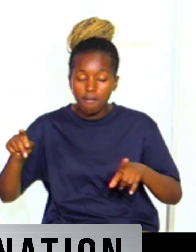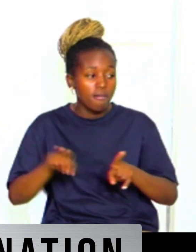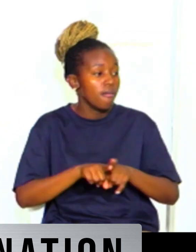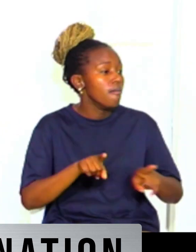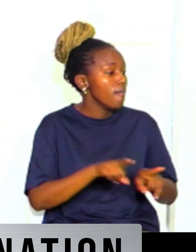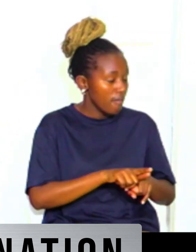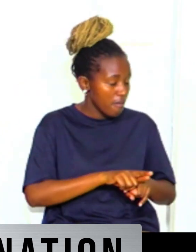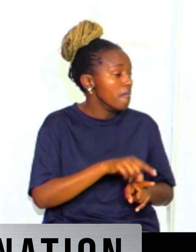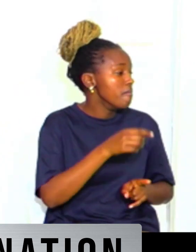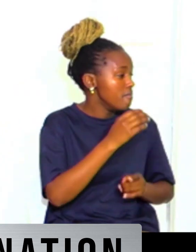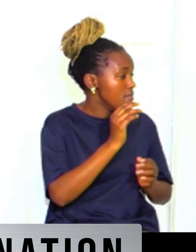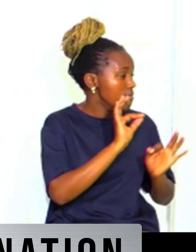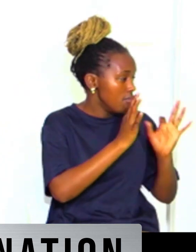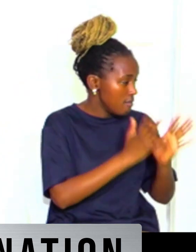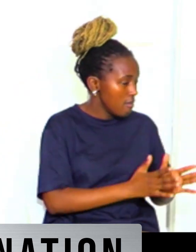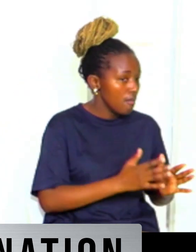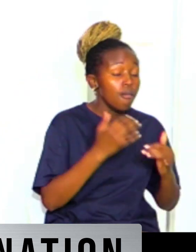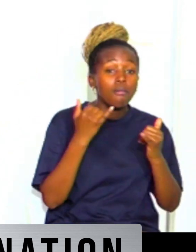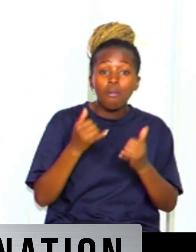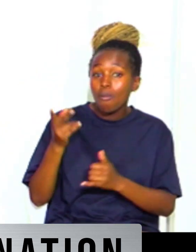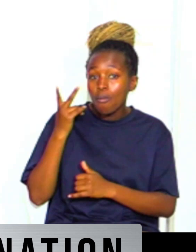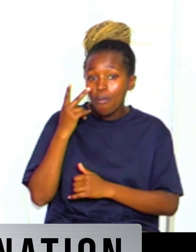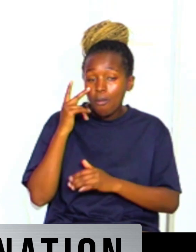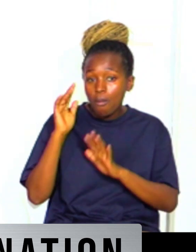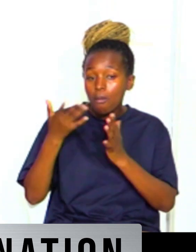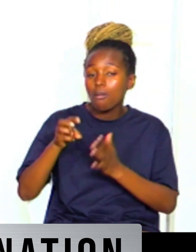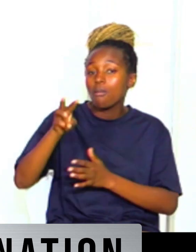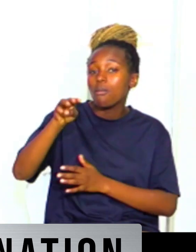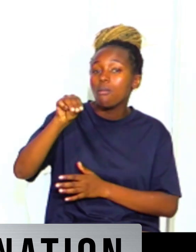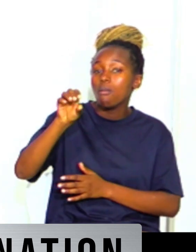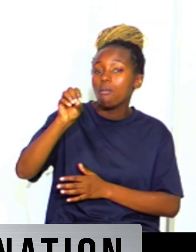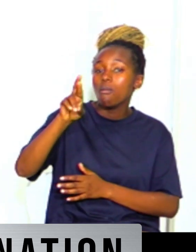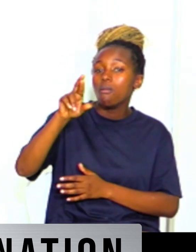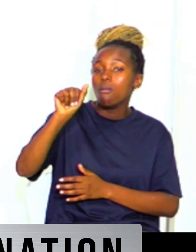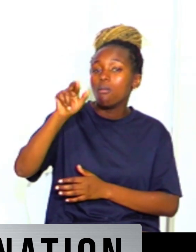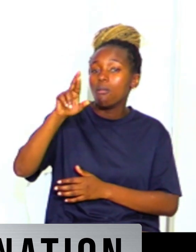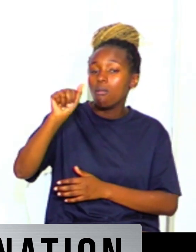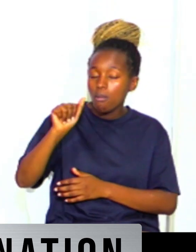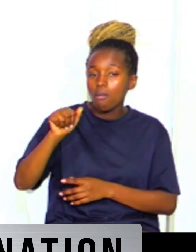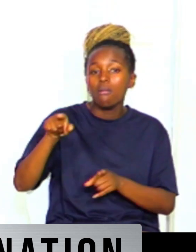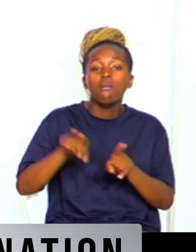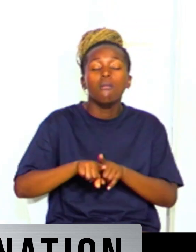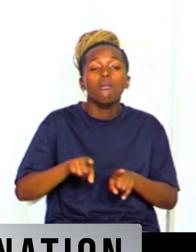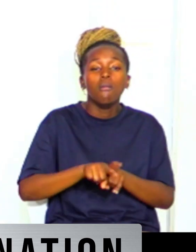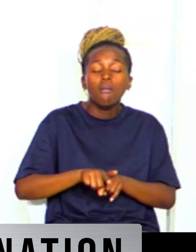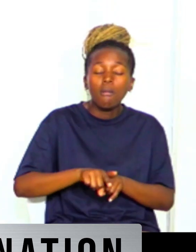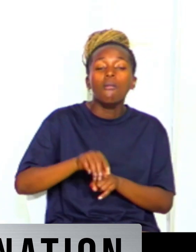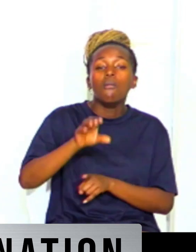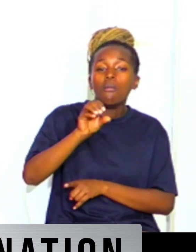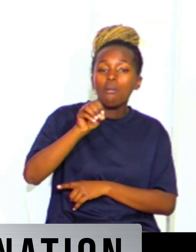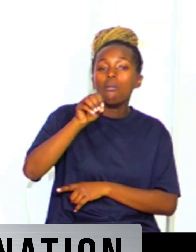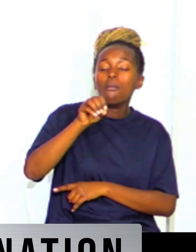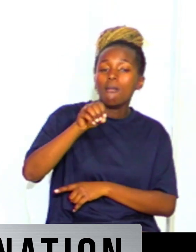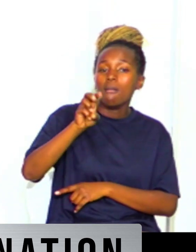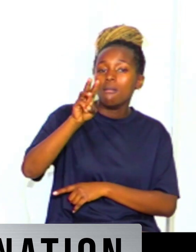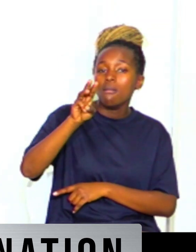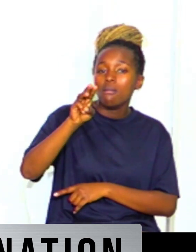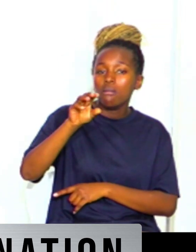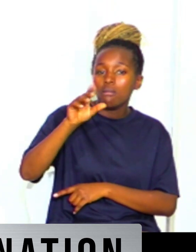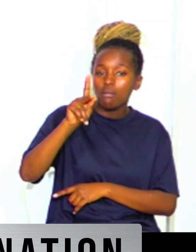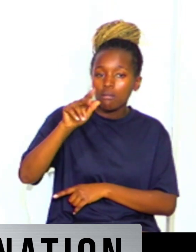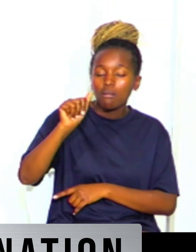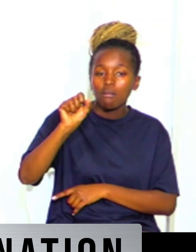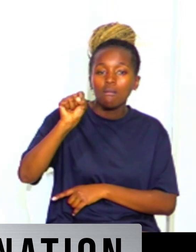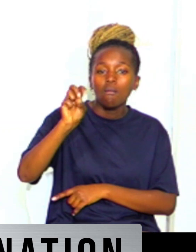Kibasu. Wameshikana na Kasmuel Makoure. Is that name correct? Yes. Very correct. Are you as